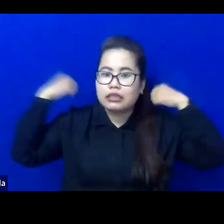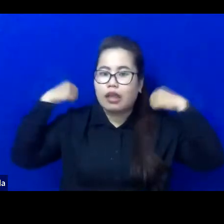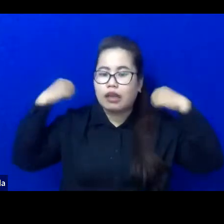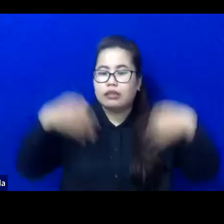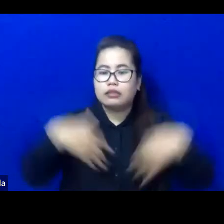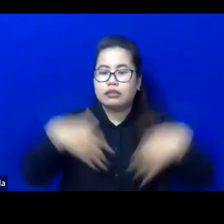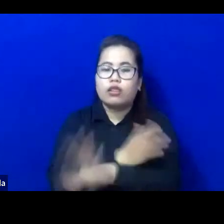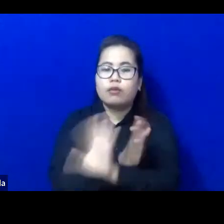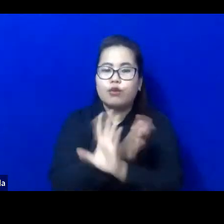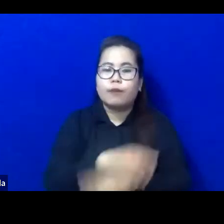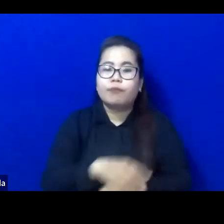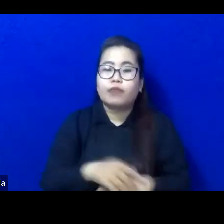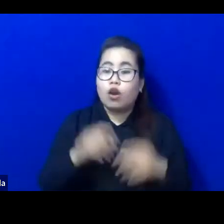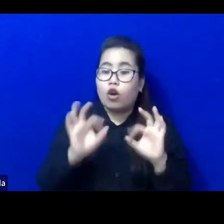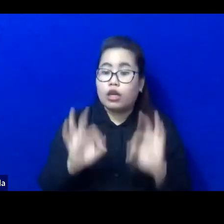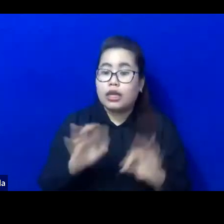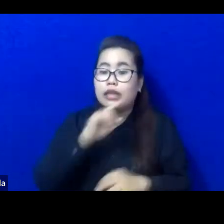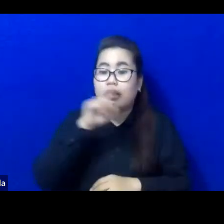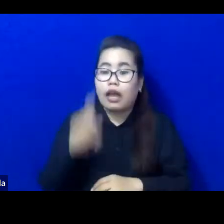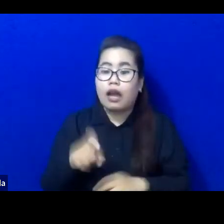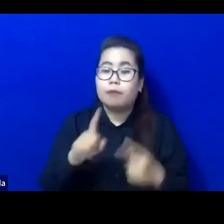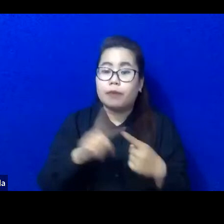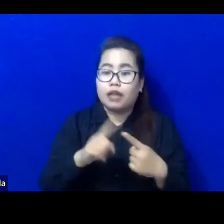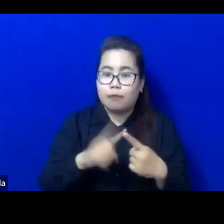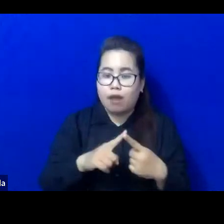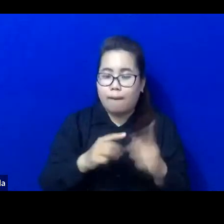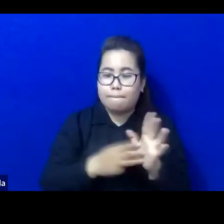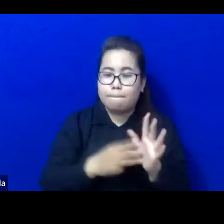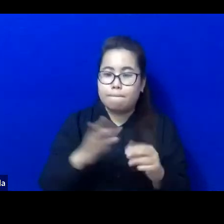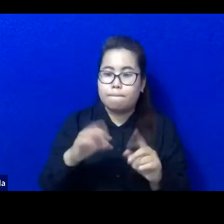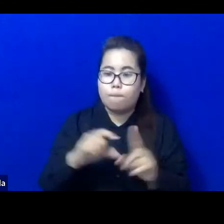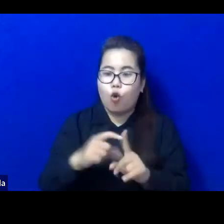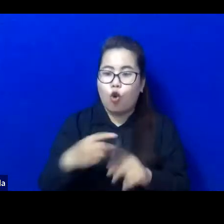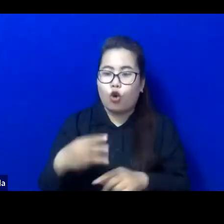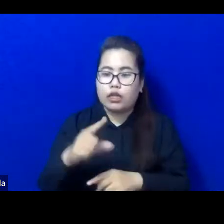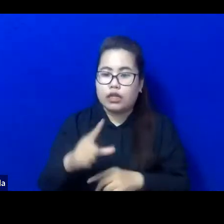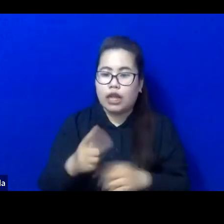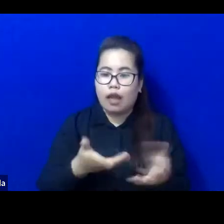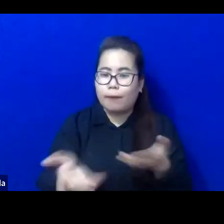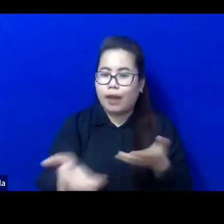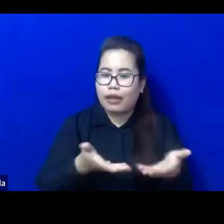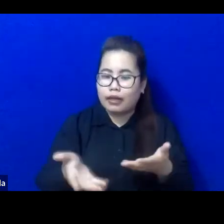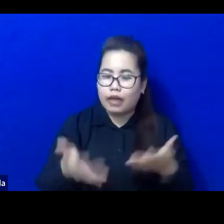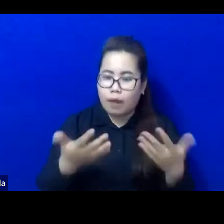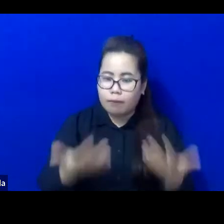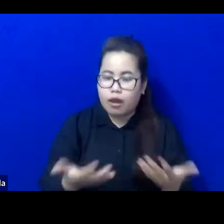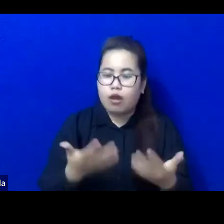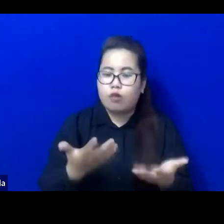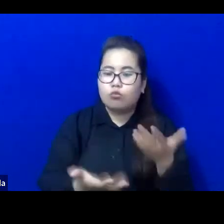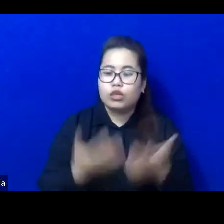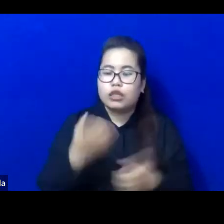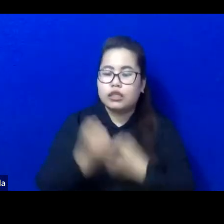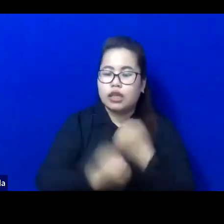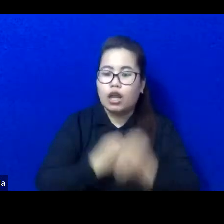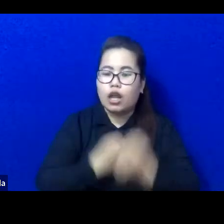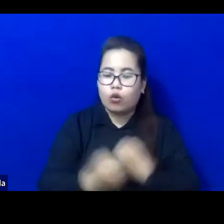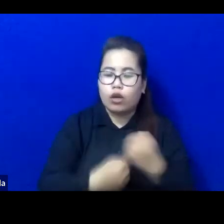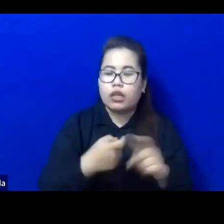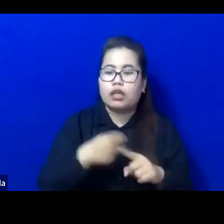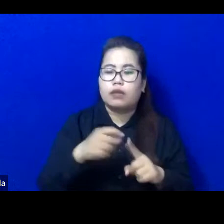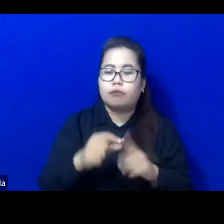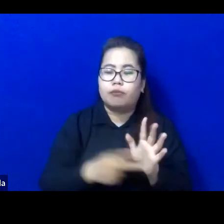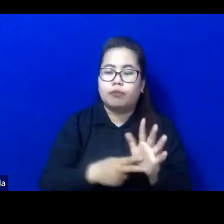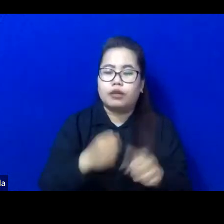is the model of services, health services for people with mental health? And if there